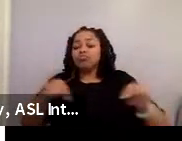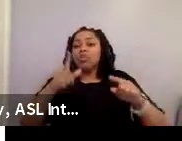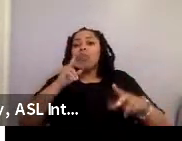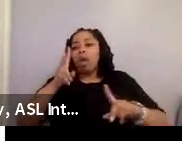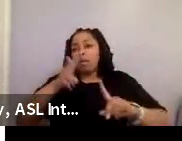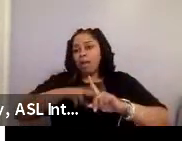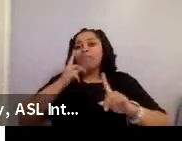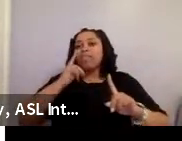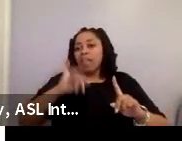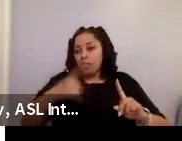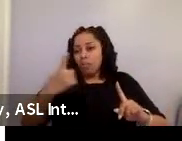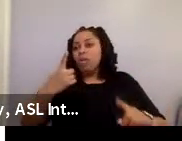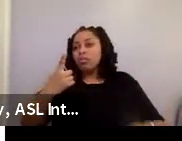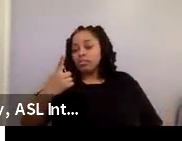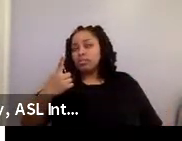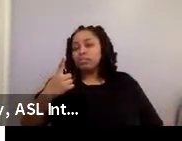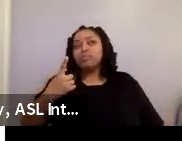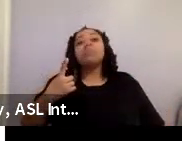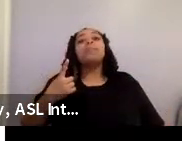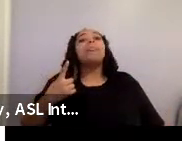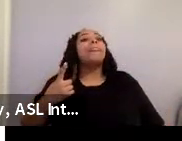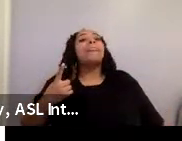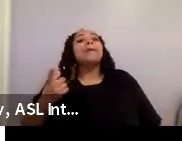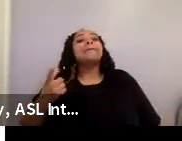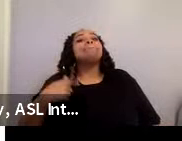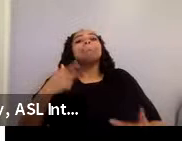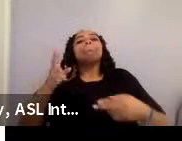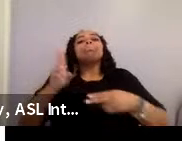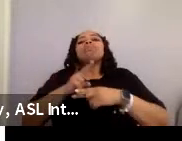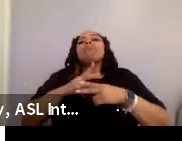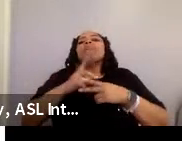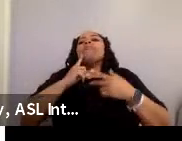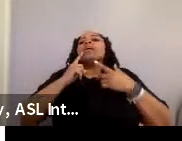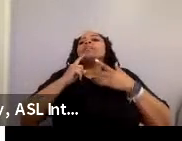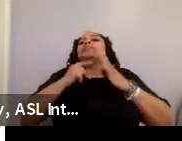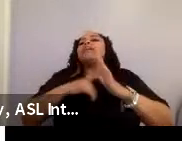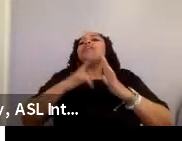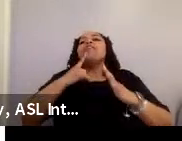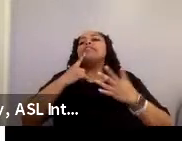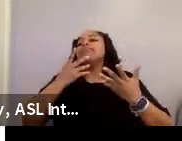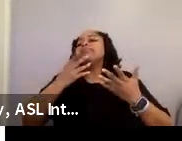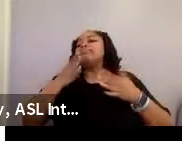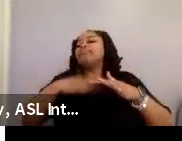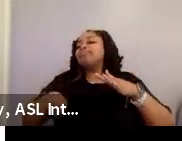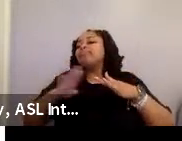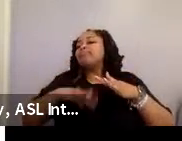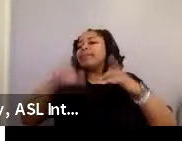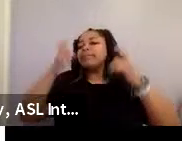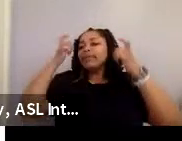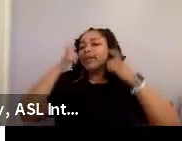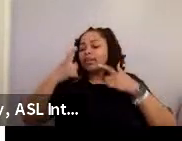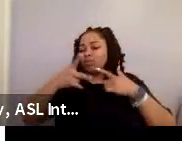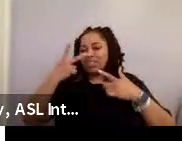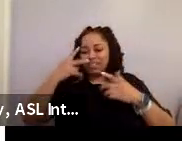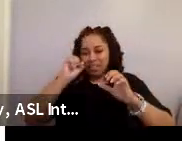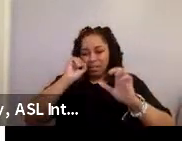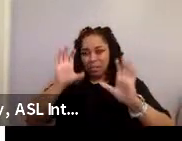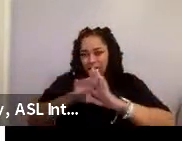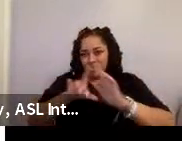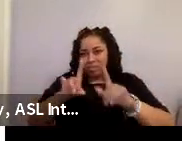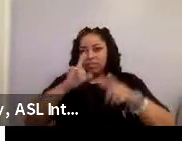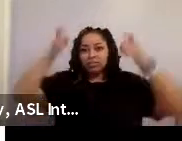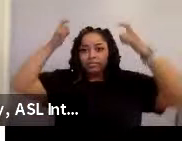apply. But let's use an example of a very basic headset, which is pictured on this slide. It's an